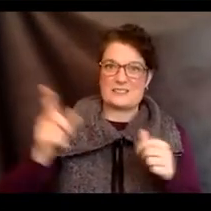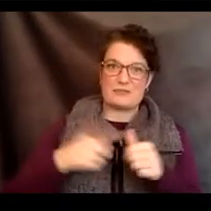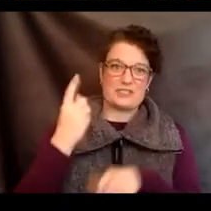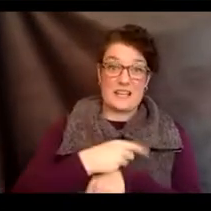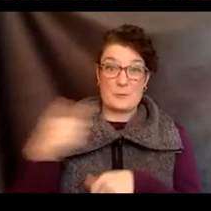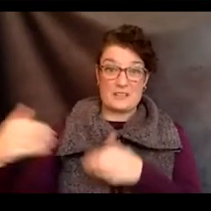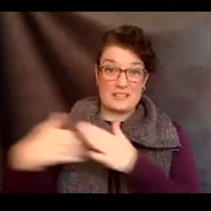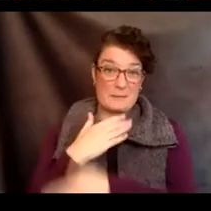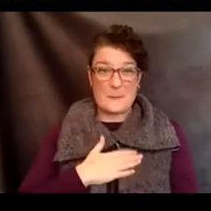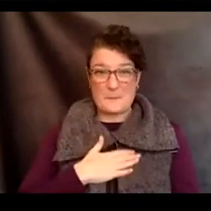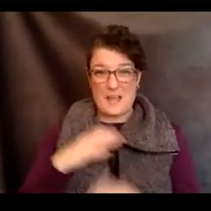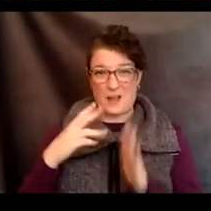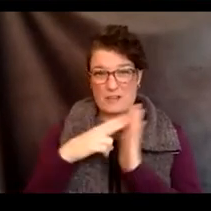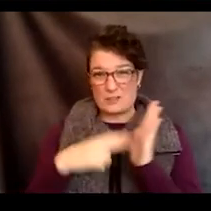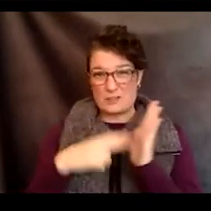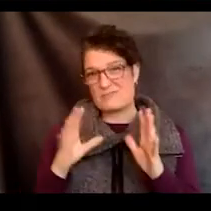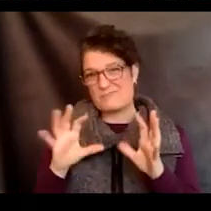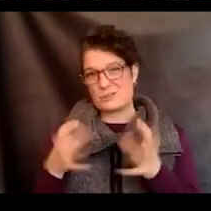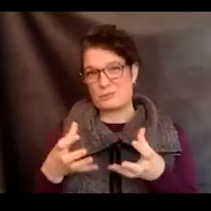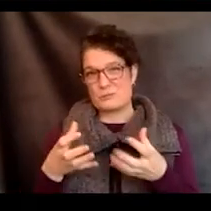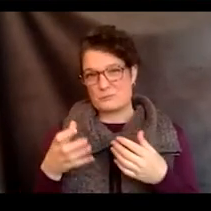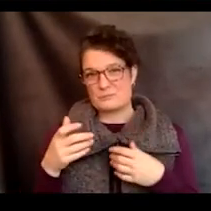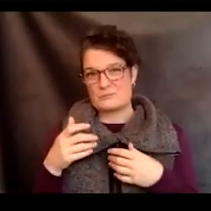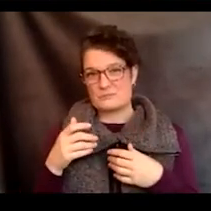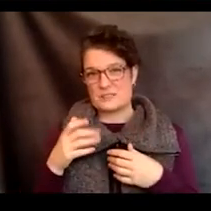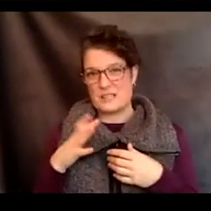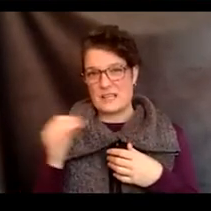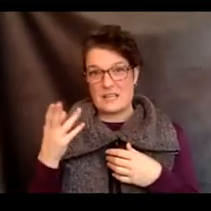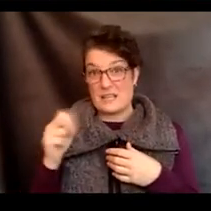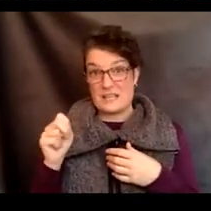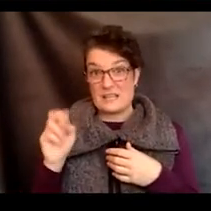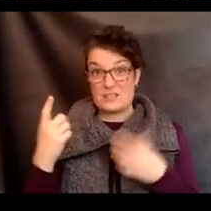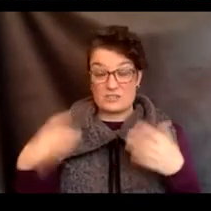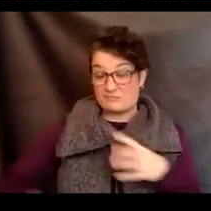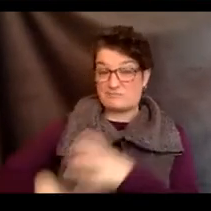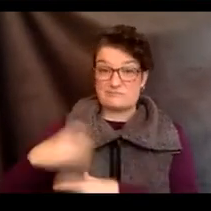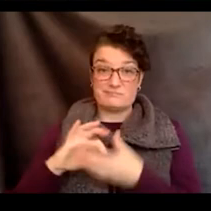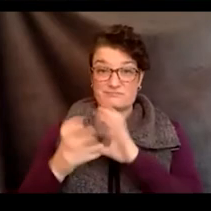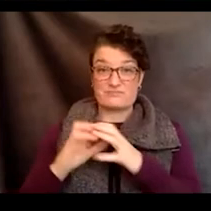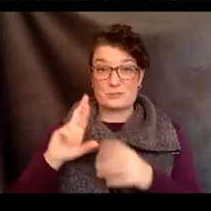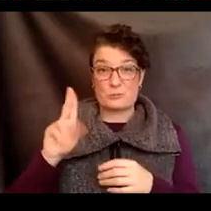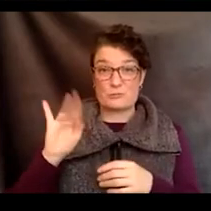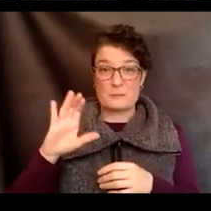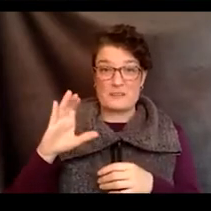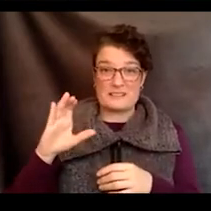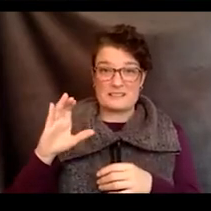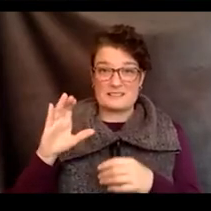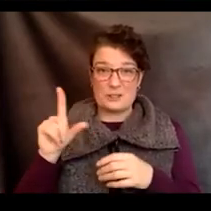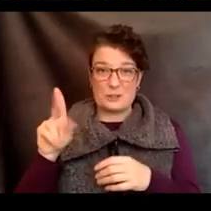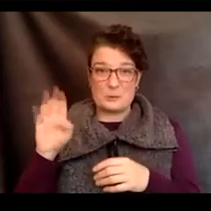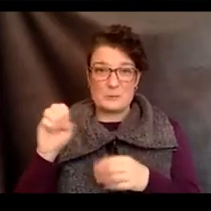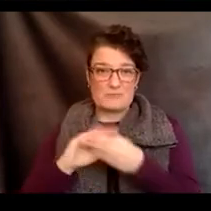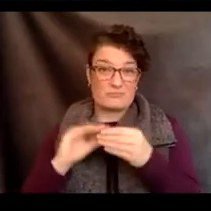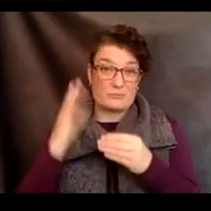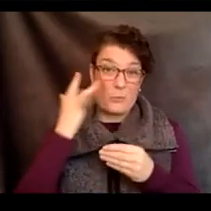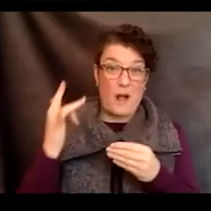or homeroom, for those that don't go to Lowell, and he just busted out a Rubik's Cube and gave a pitch as to why he should be our class president while